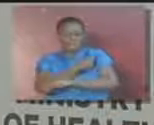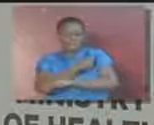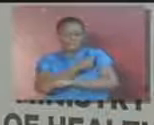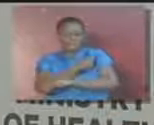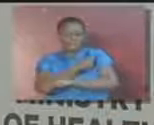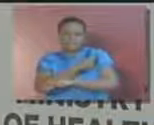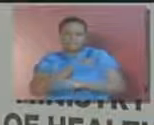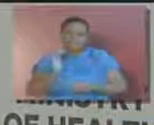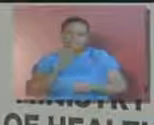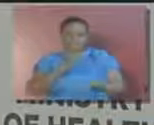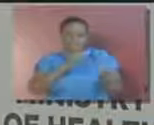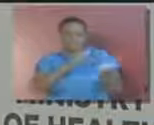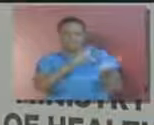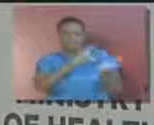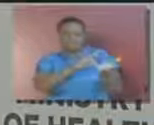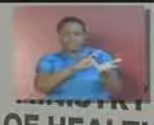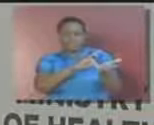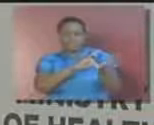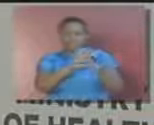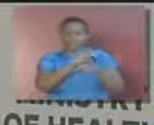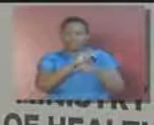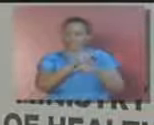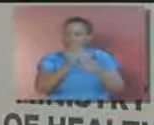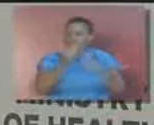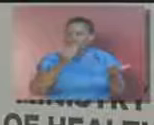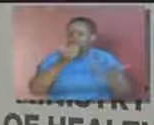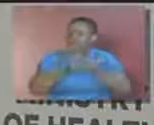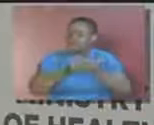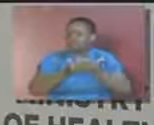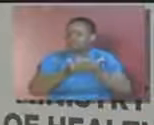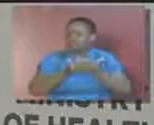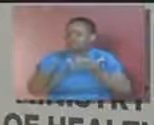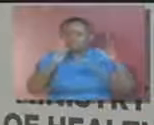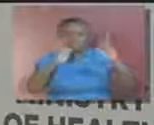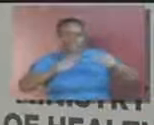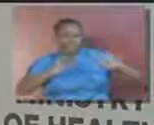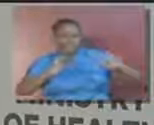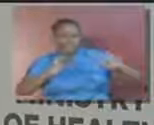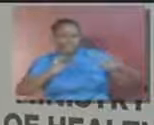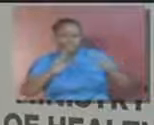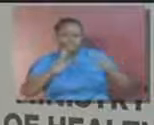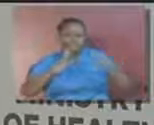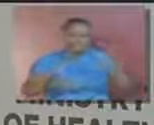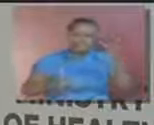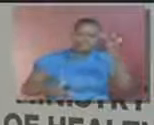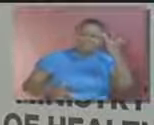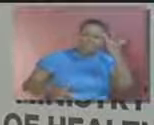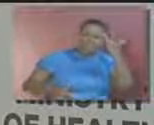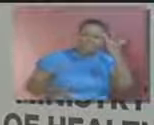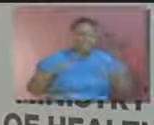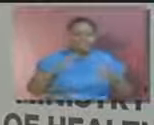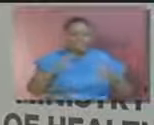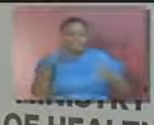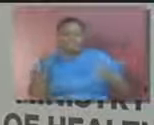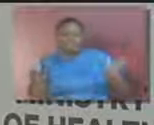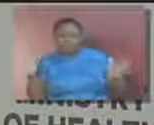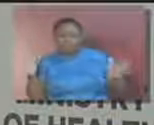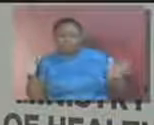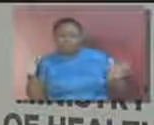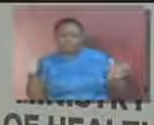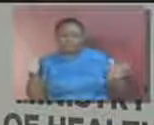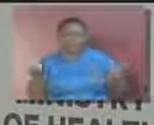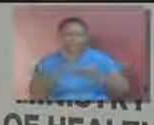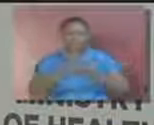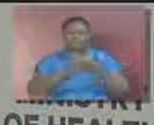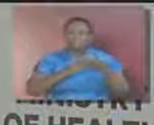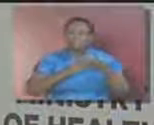well positioned to deal with those side effects, which are usually, most of them, mild, very mild. Some of them, for example, anaphylactic